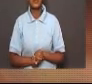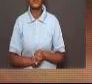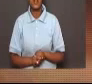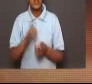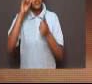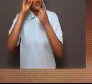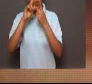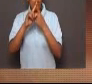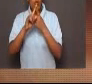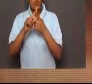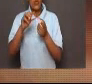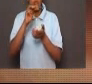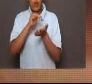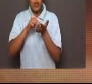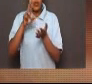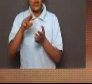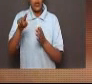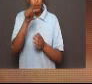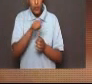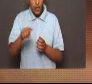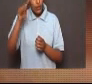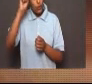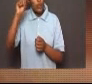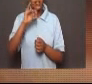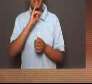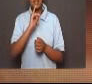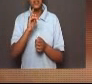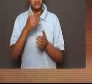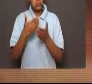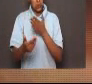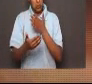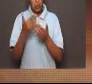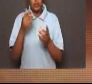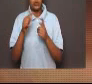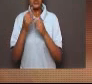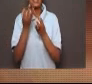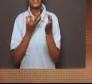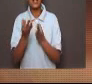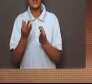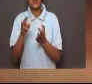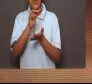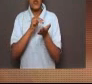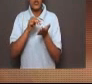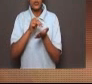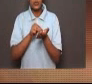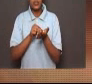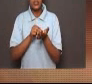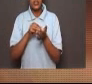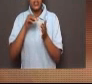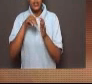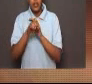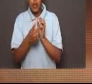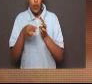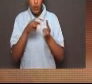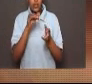The goal of molecular orbital theory is simply to describe molecules in a